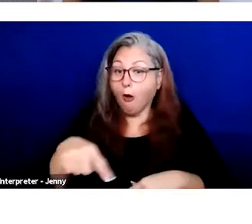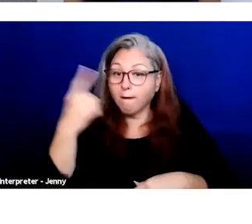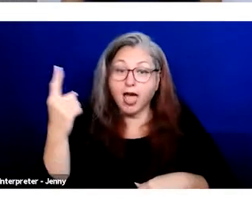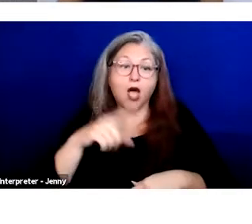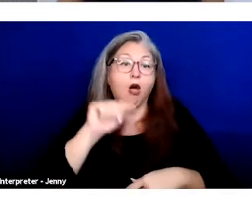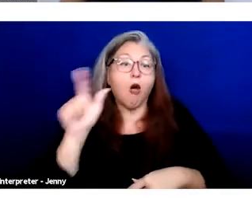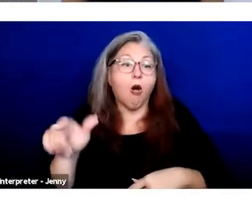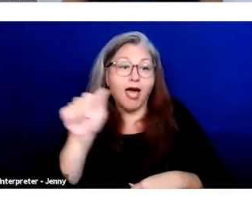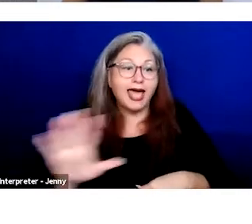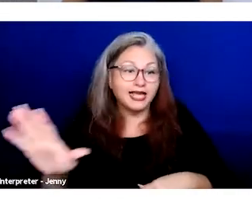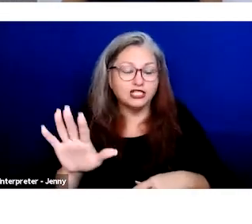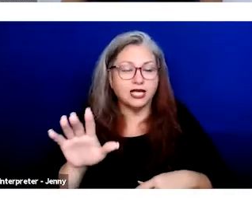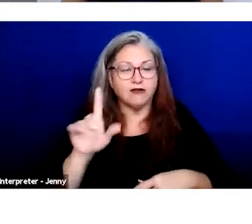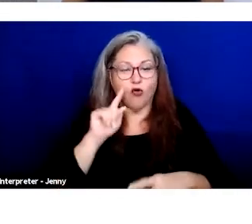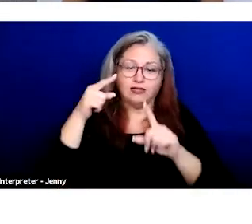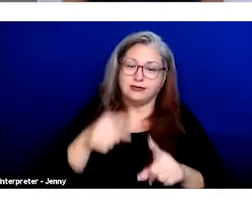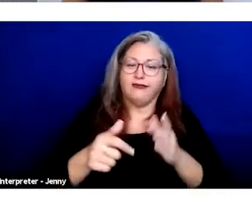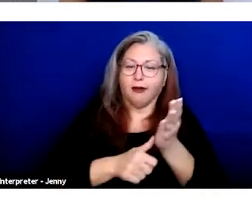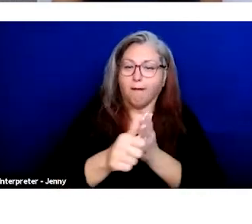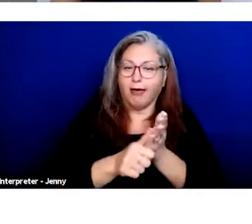or magazine issue.